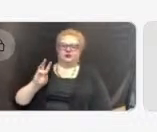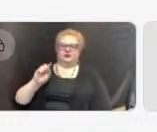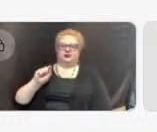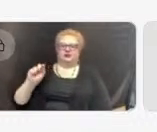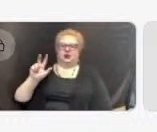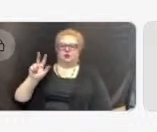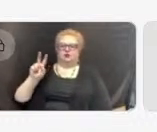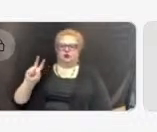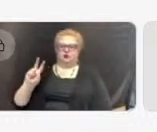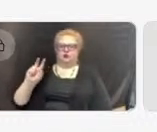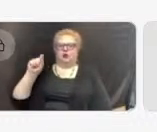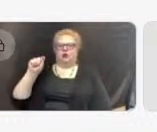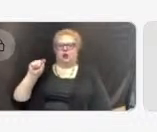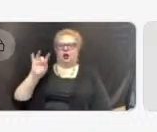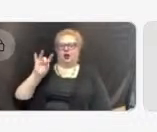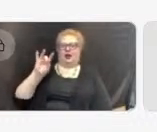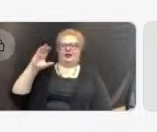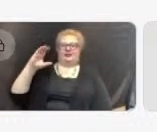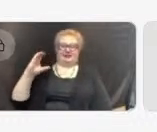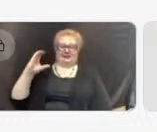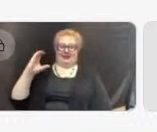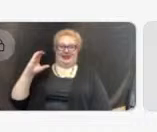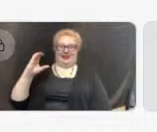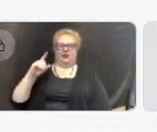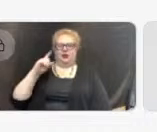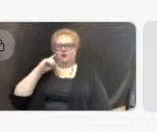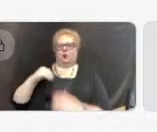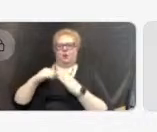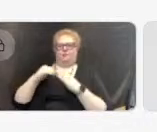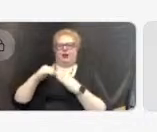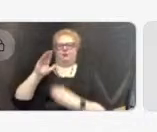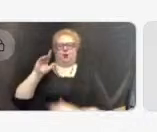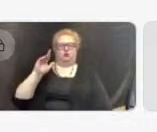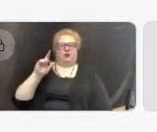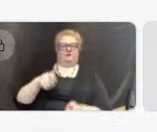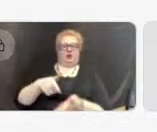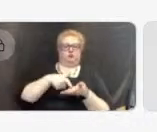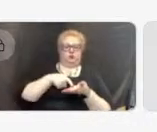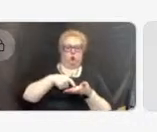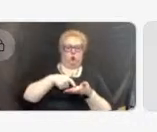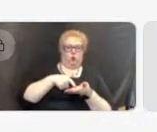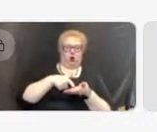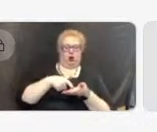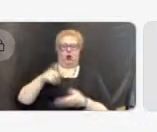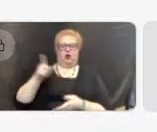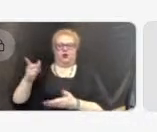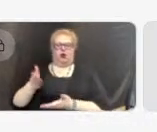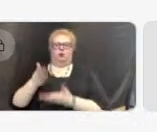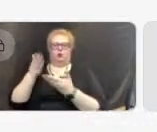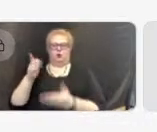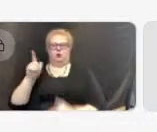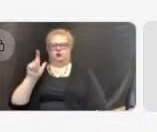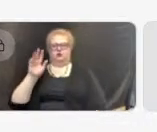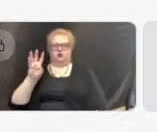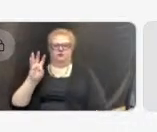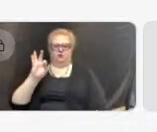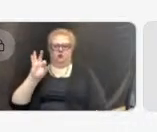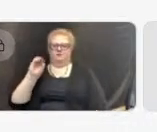36-256 for lot 8C. Minimum 25 feet required, 24 feet proposed